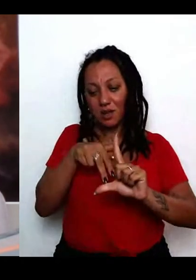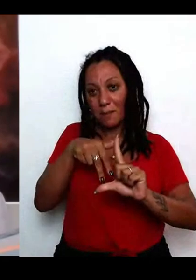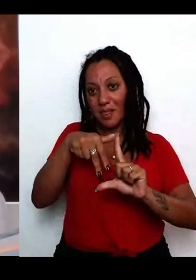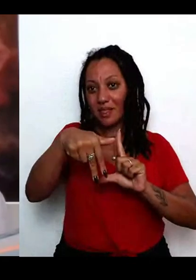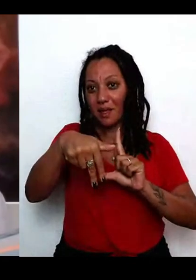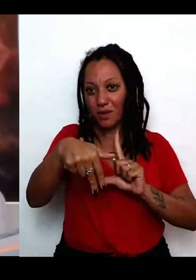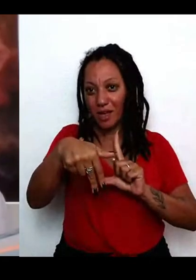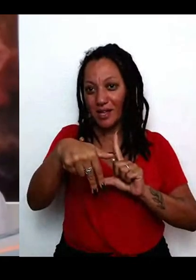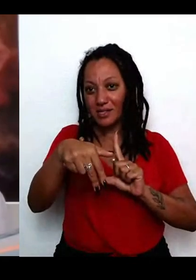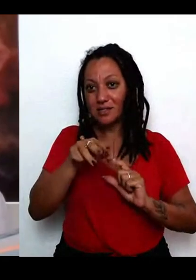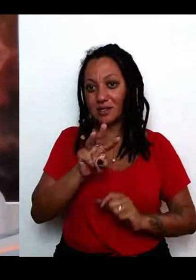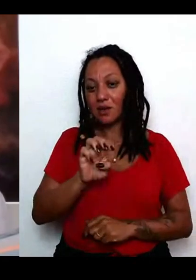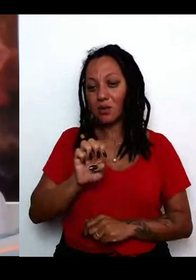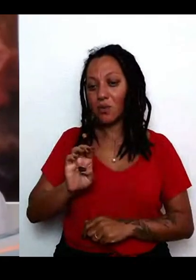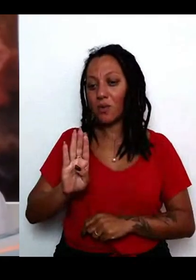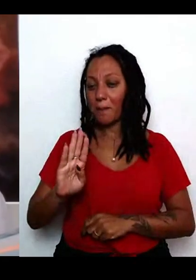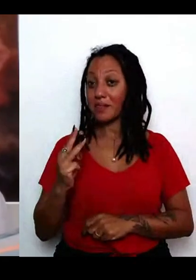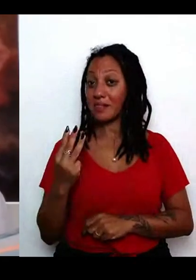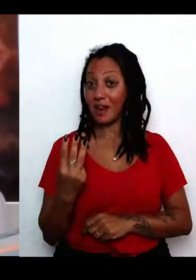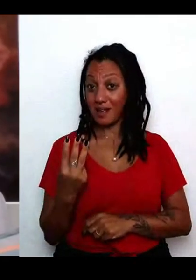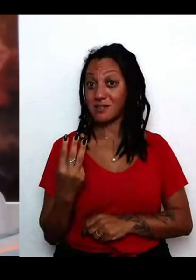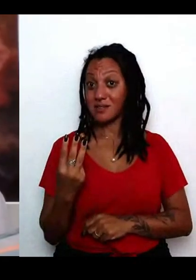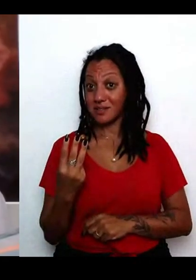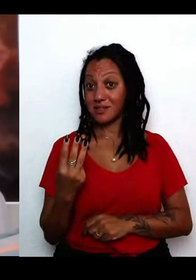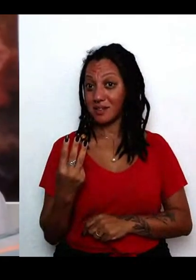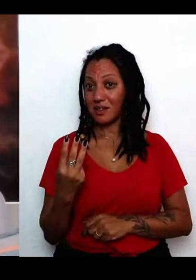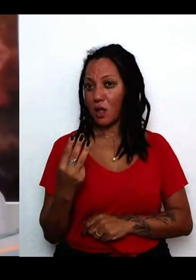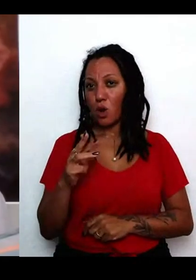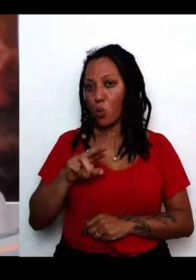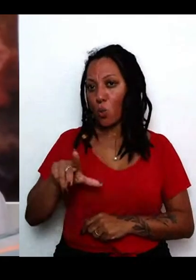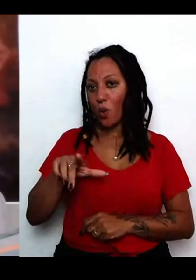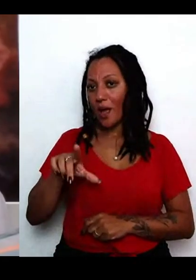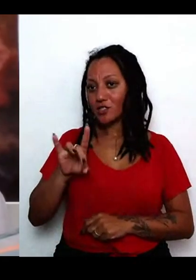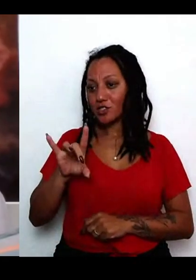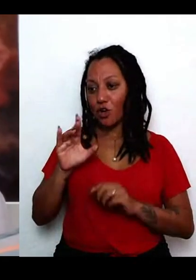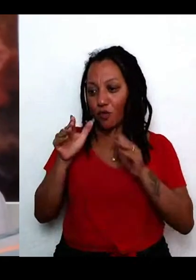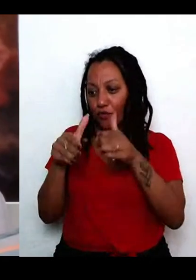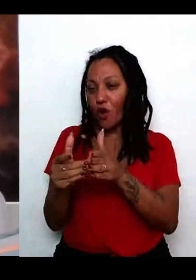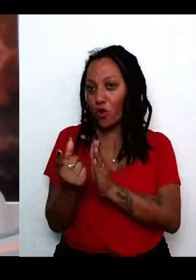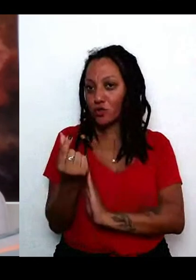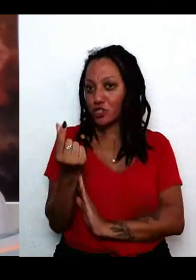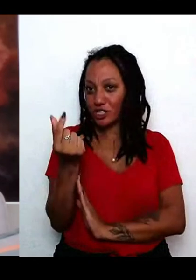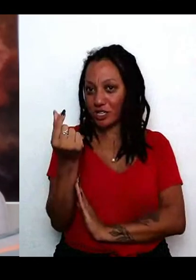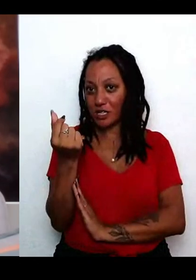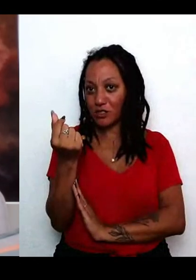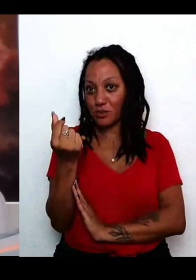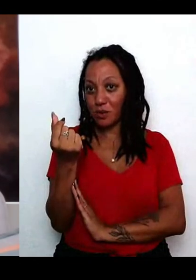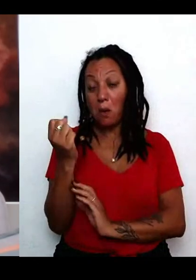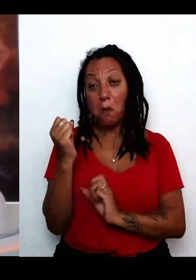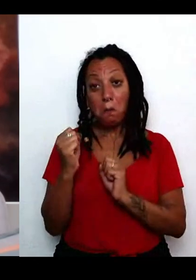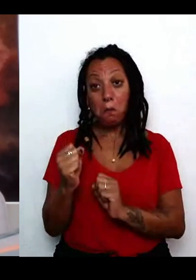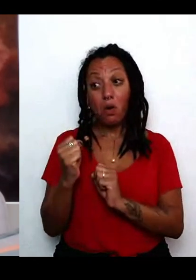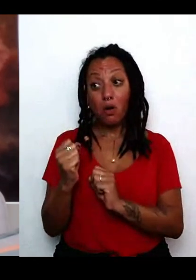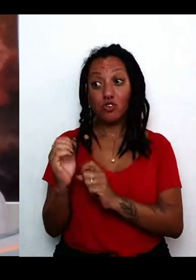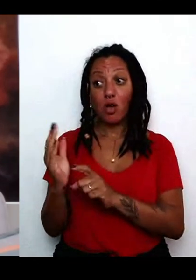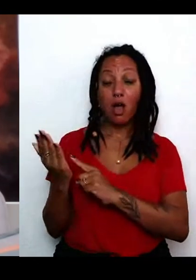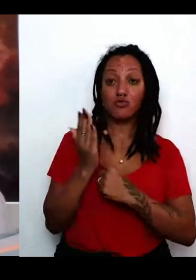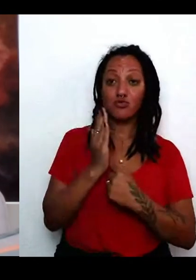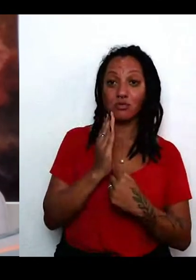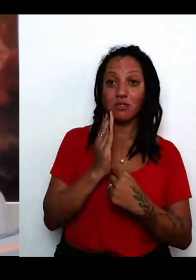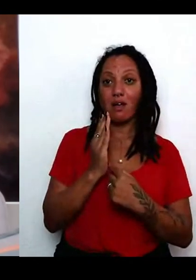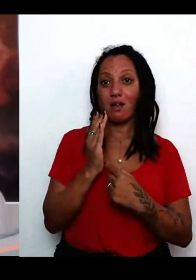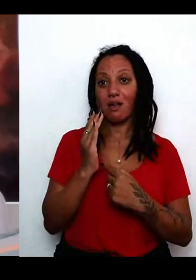what the internet originally promised it would do which is connect us educate